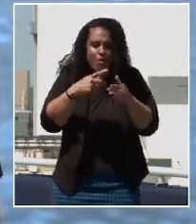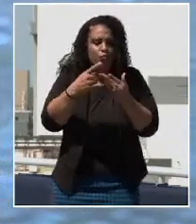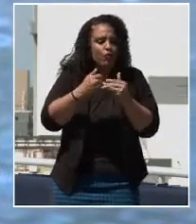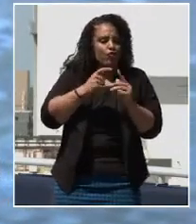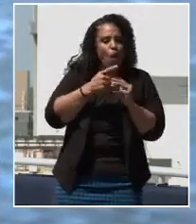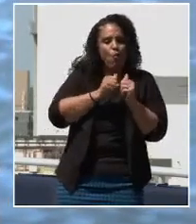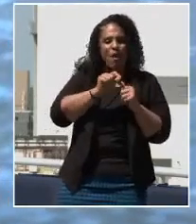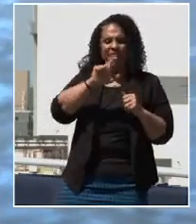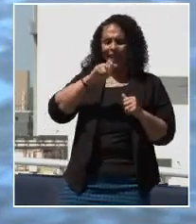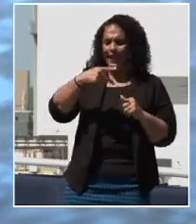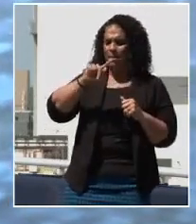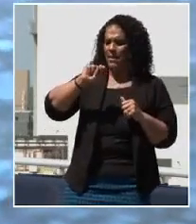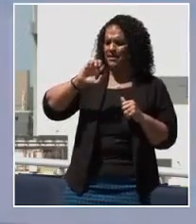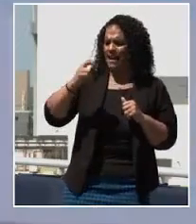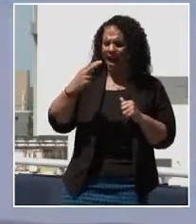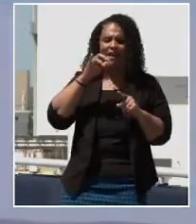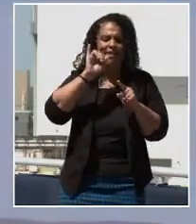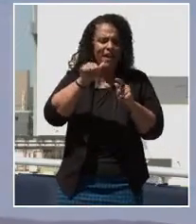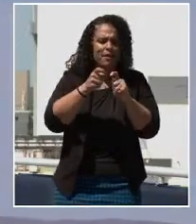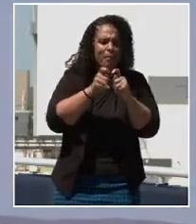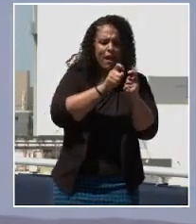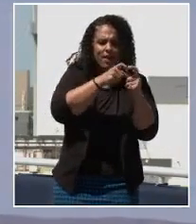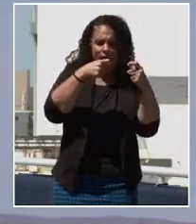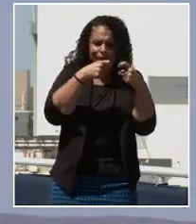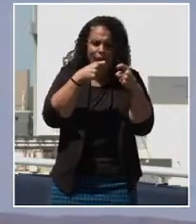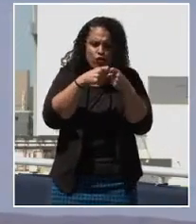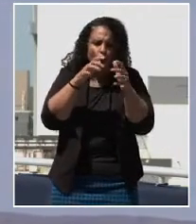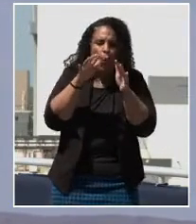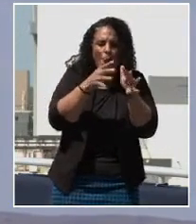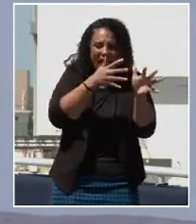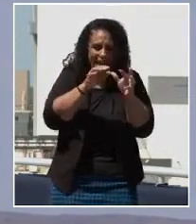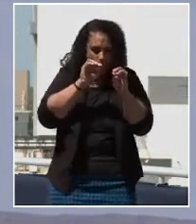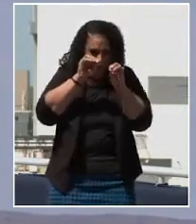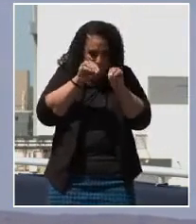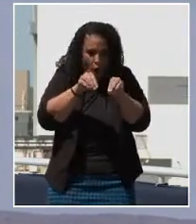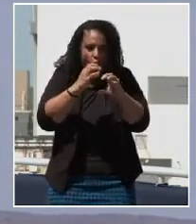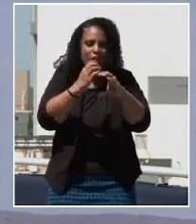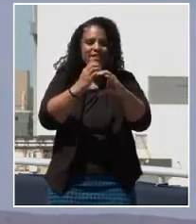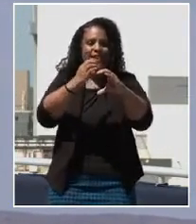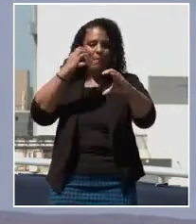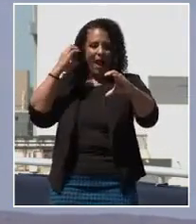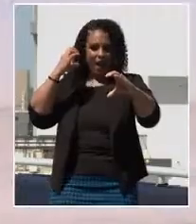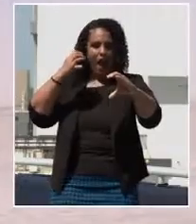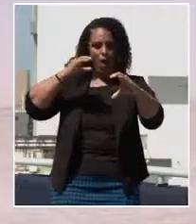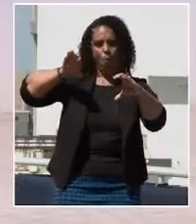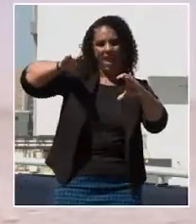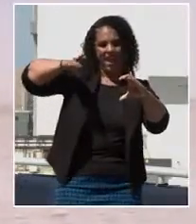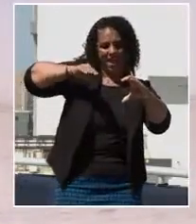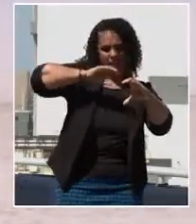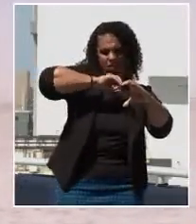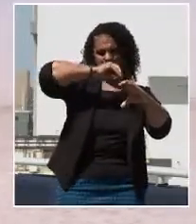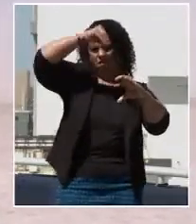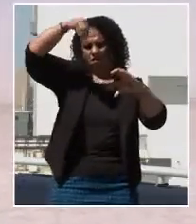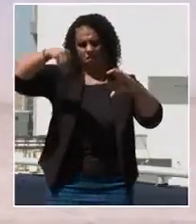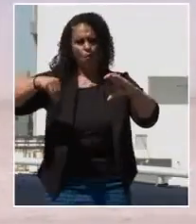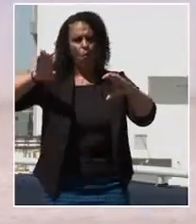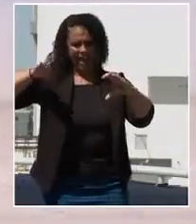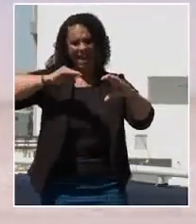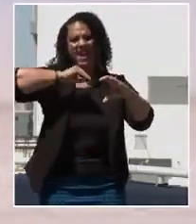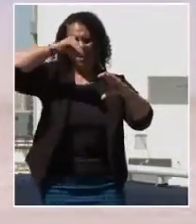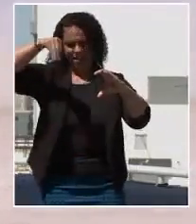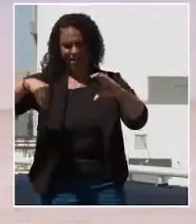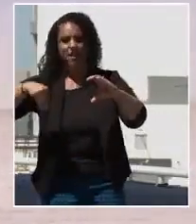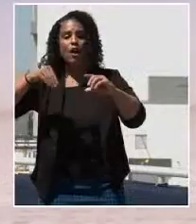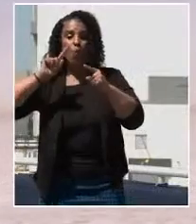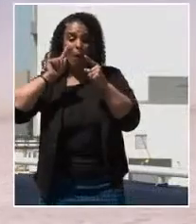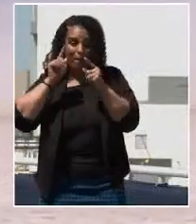started with leap Tech and leap Tech was a modified electric Wing that we put on a semiu that we drove on the the the lake bed